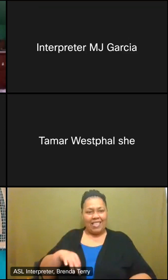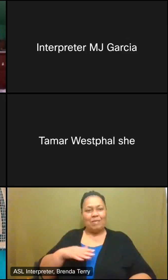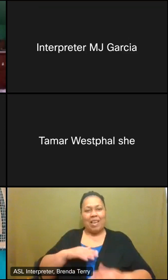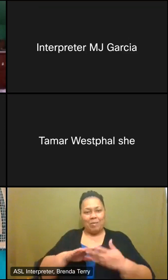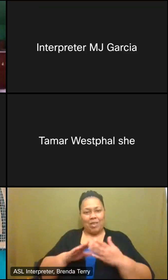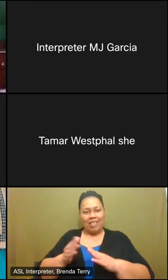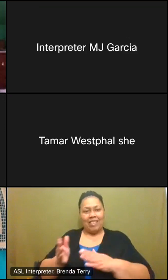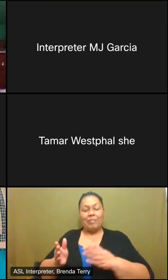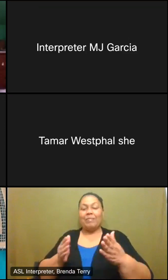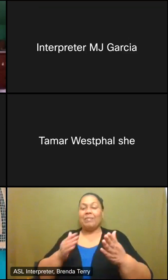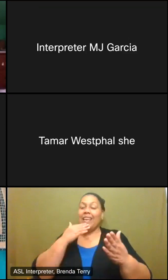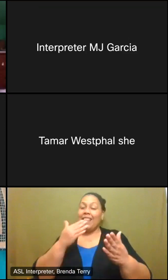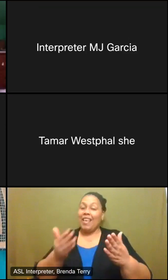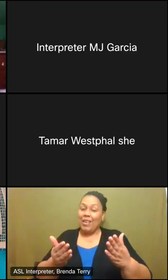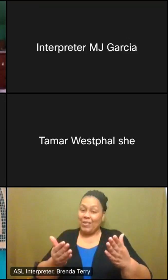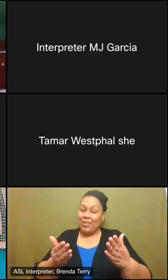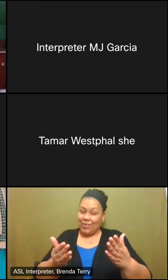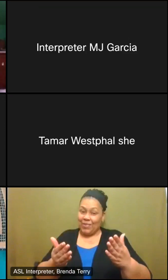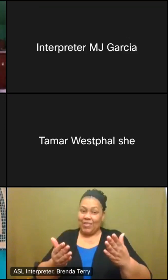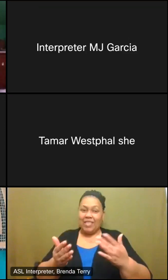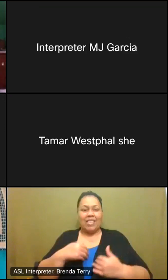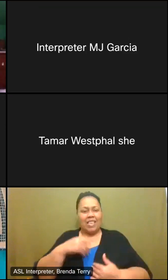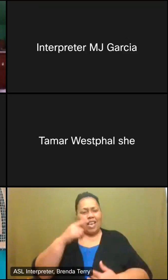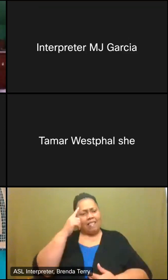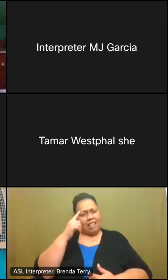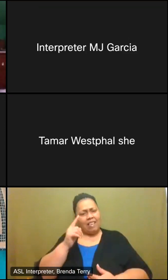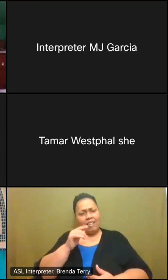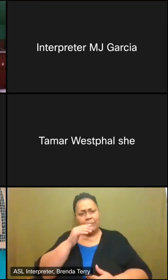Thank you. And I think that